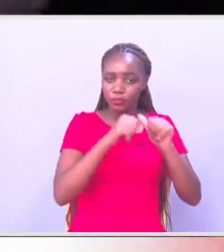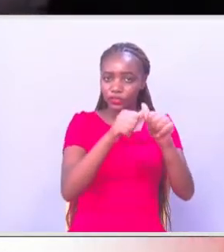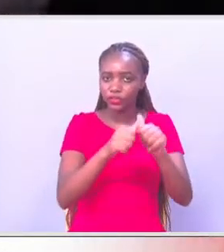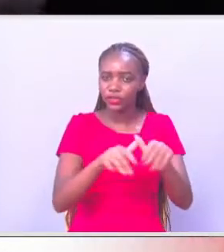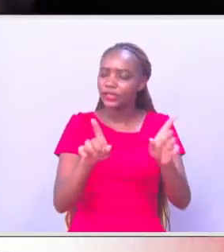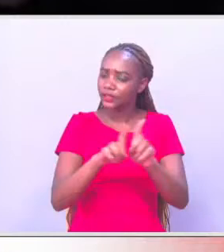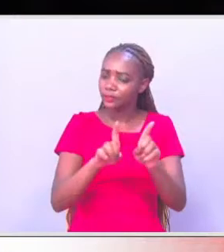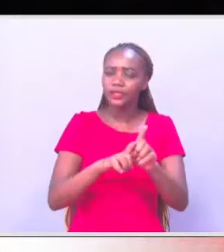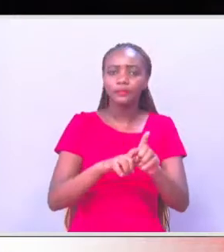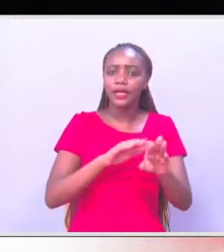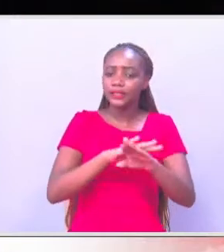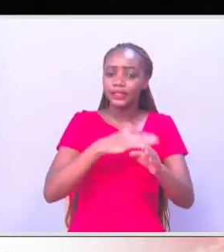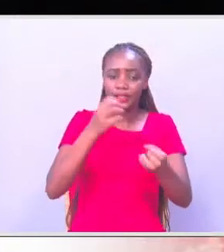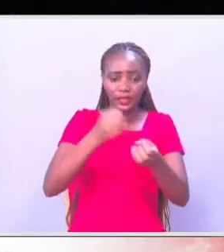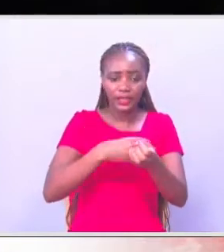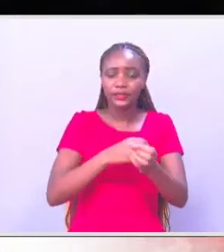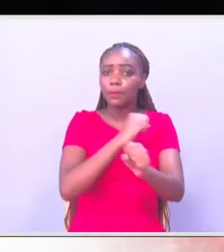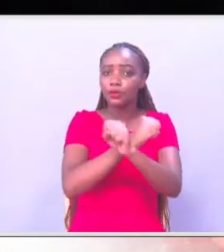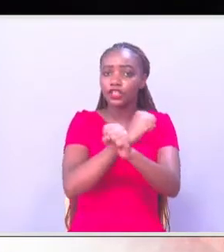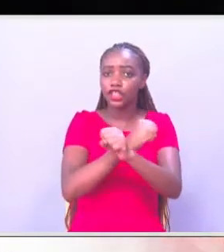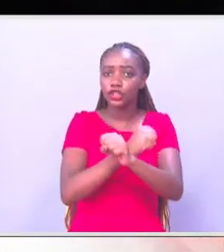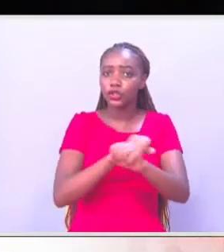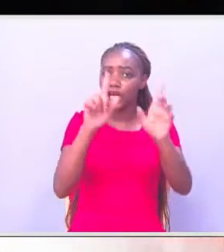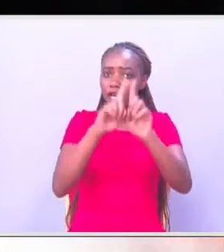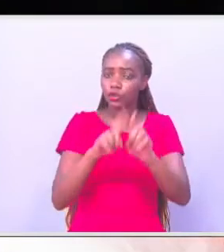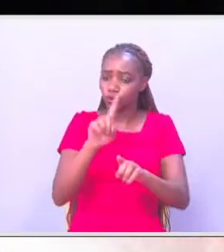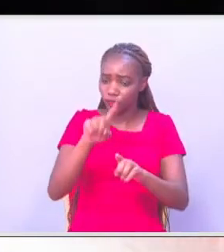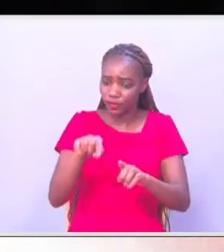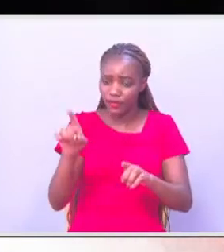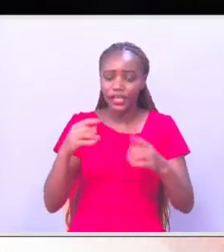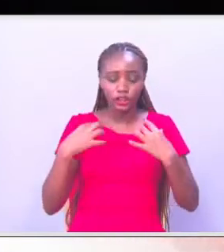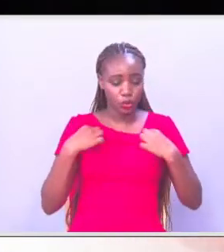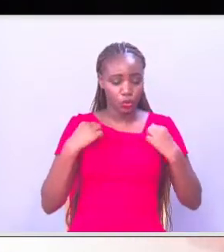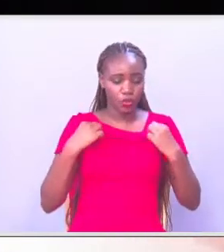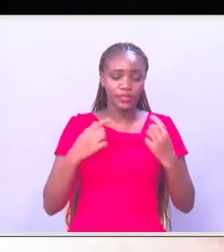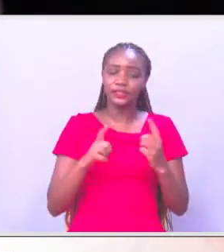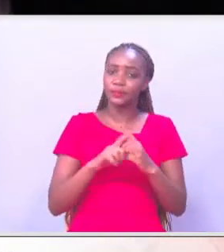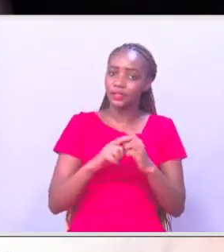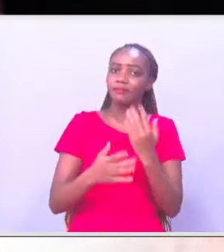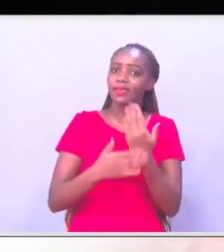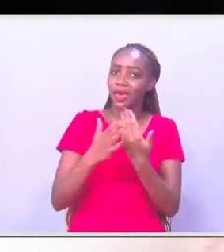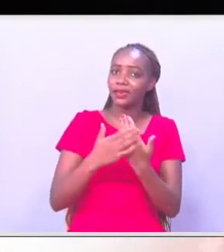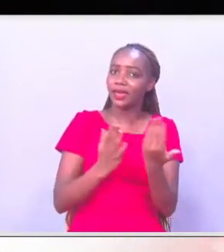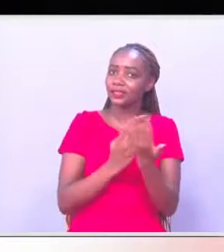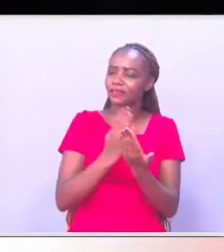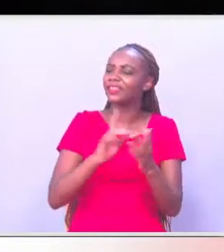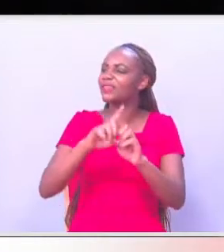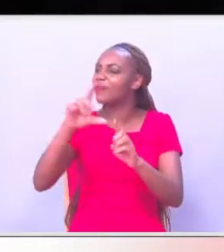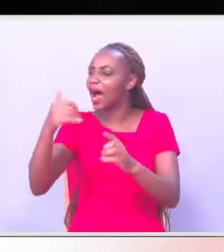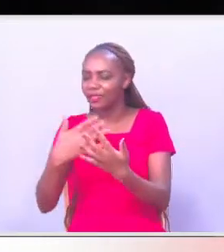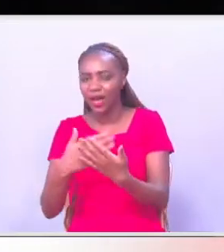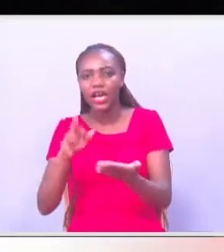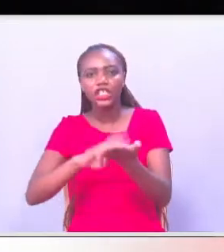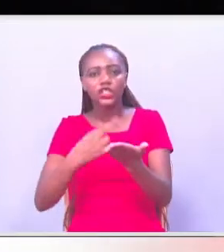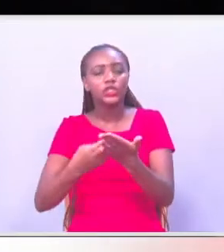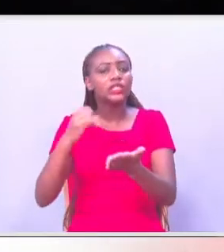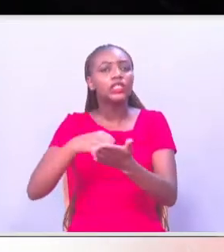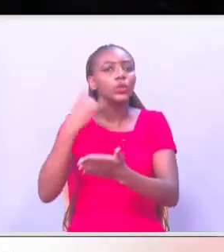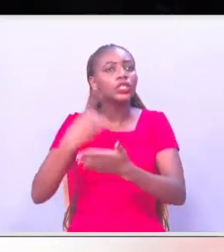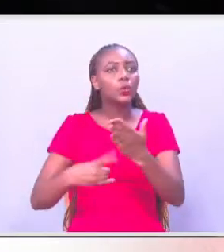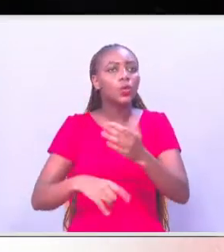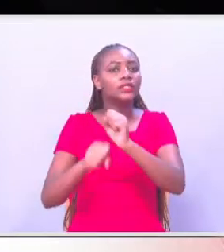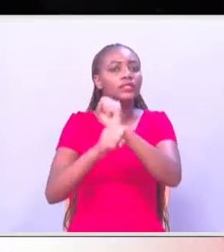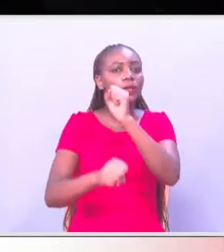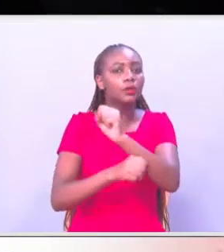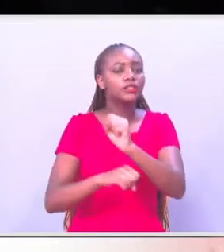awareness creation, protective clothing, and eye care services, and such other resources, including